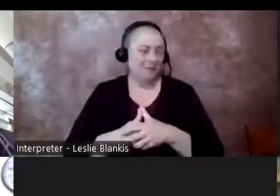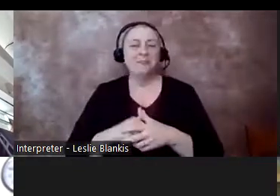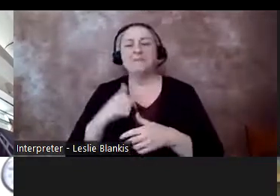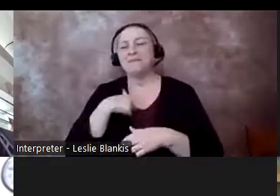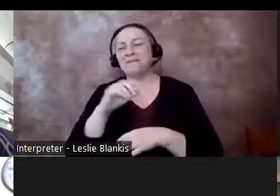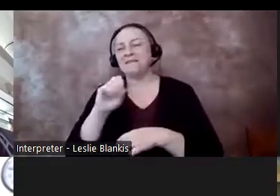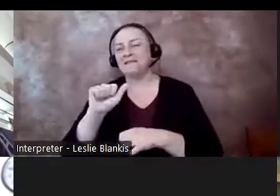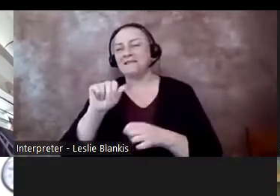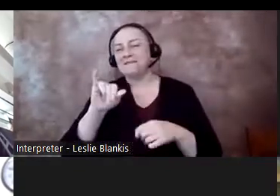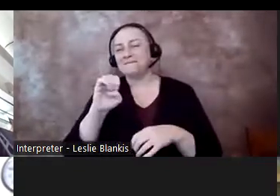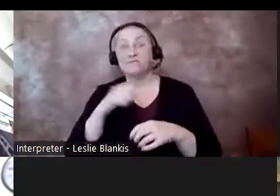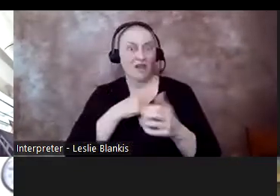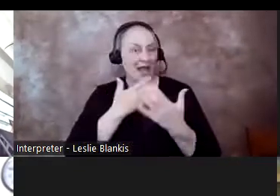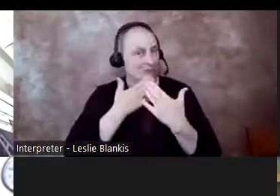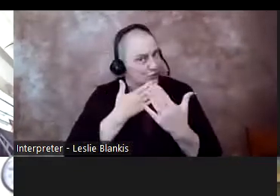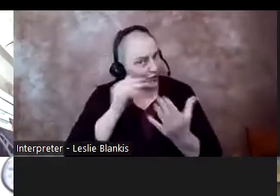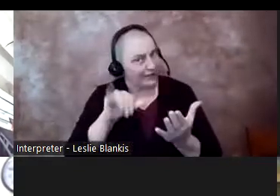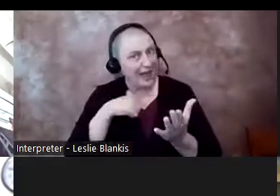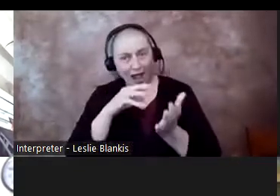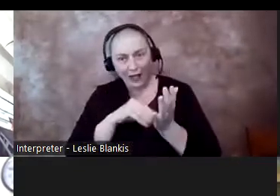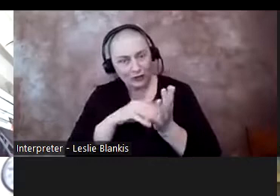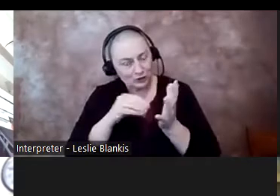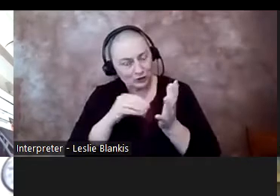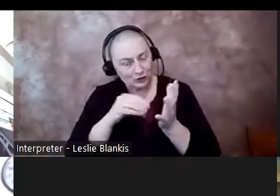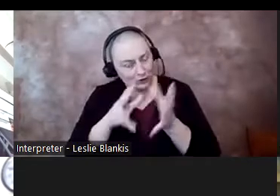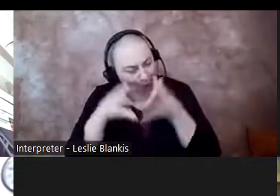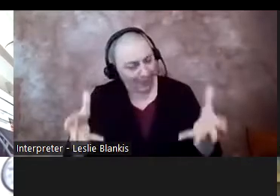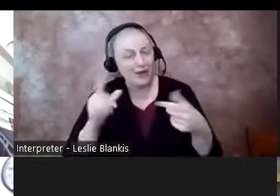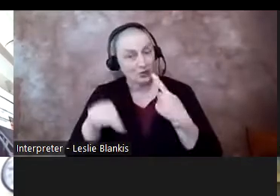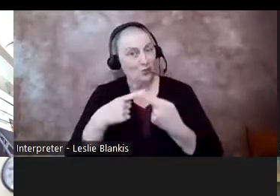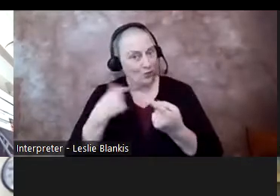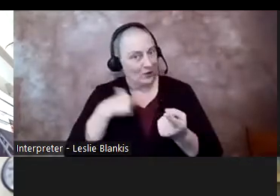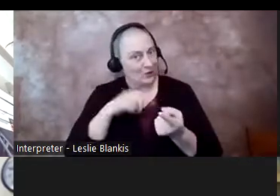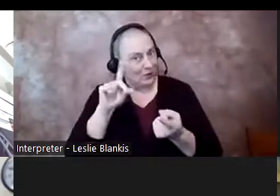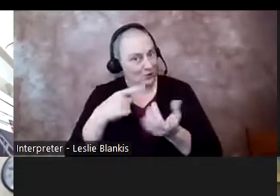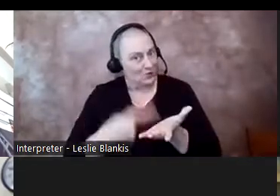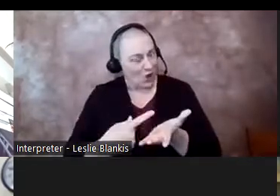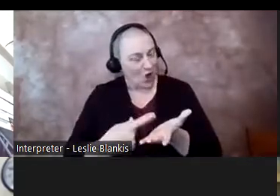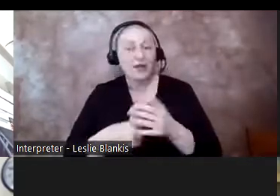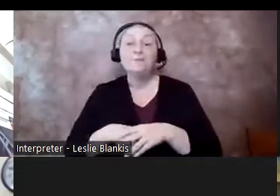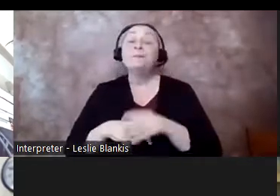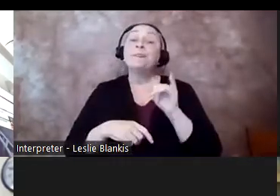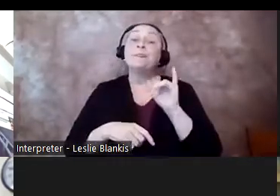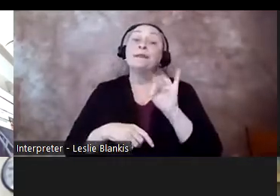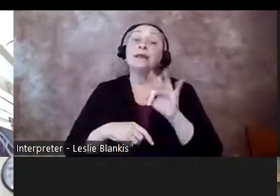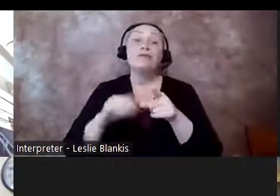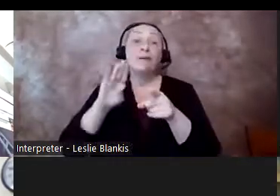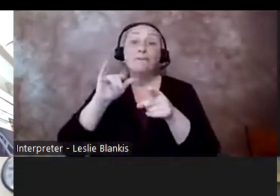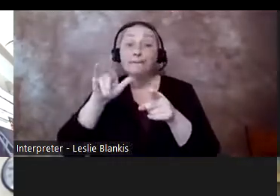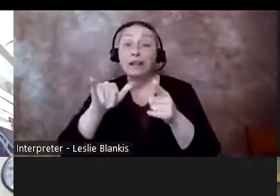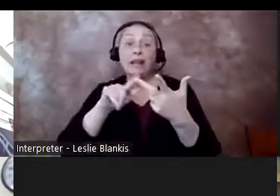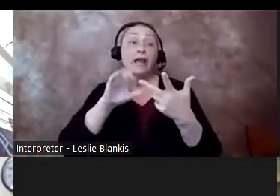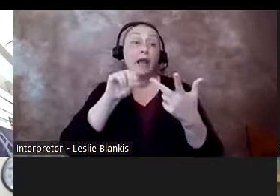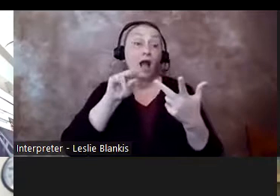This is Sadie, and I appreciate that because I learned so much when we do talk. And if you, Billy, Connie,